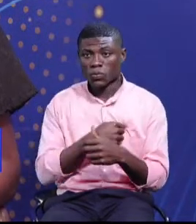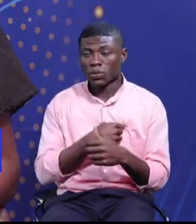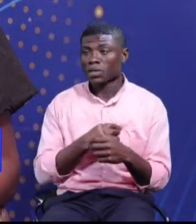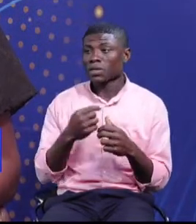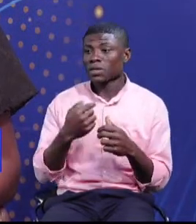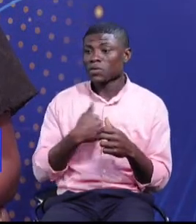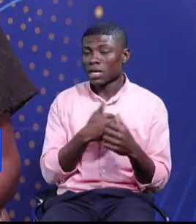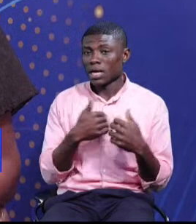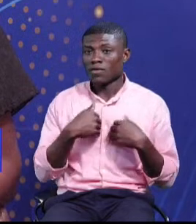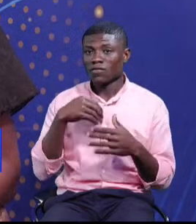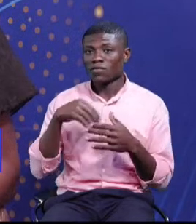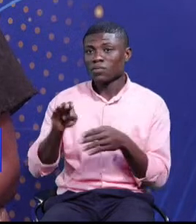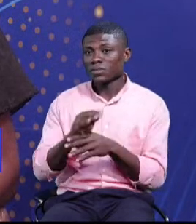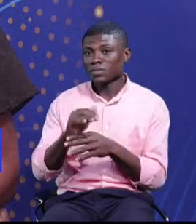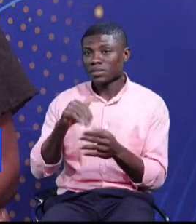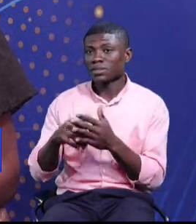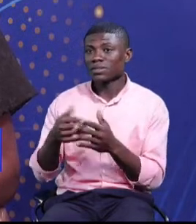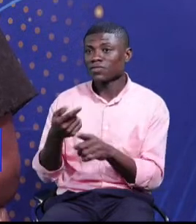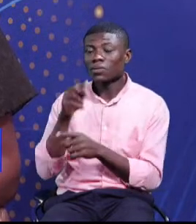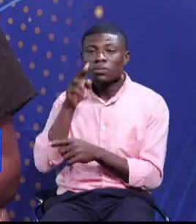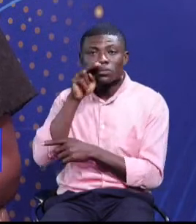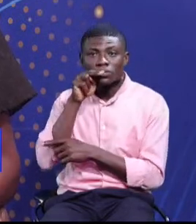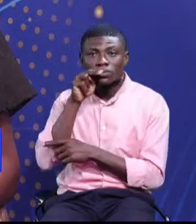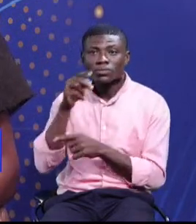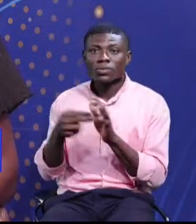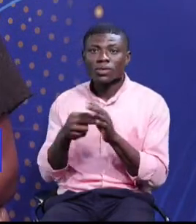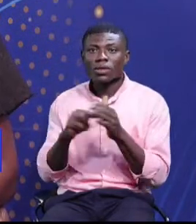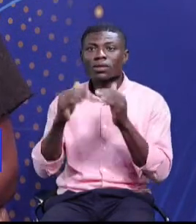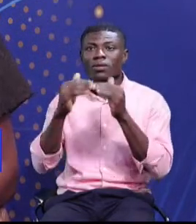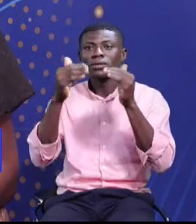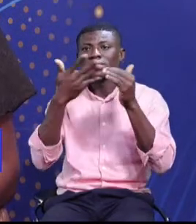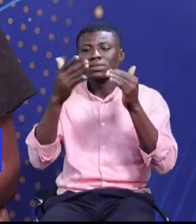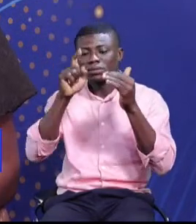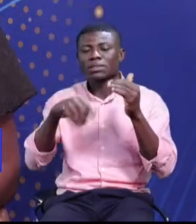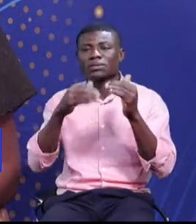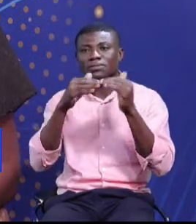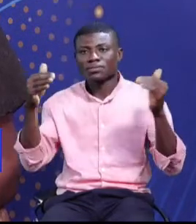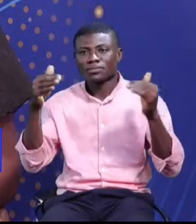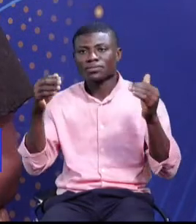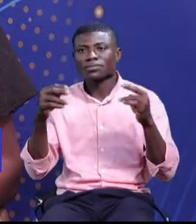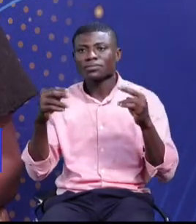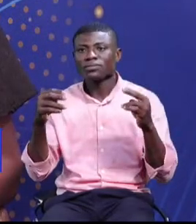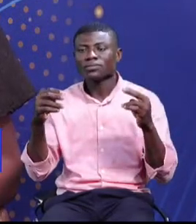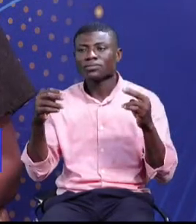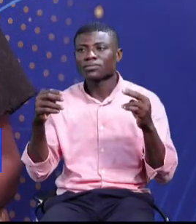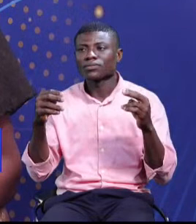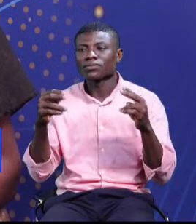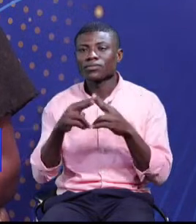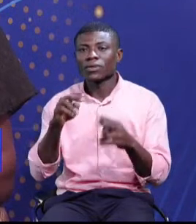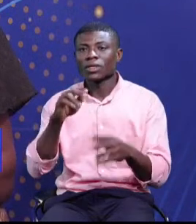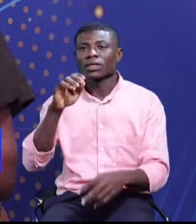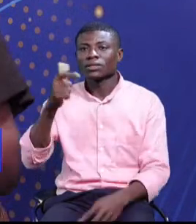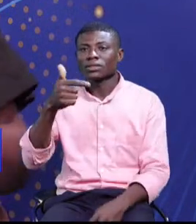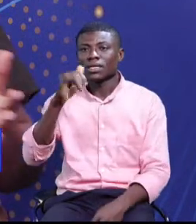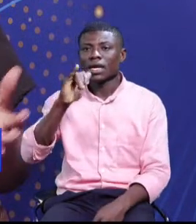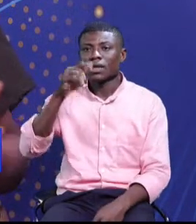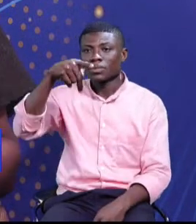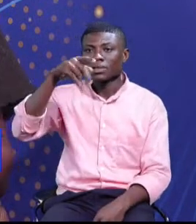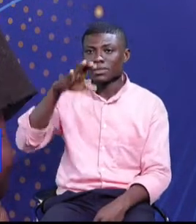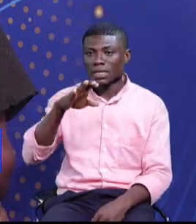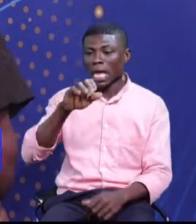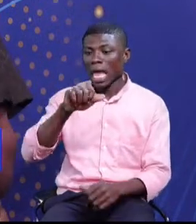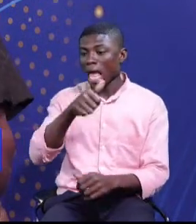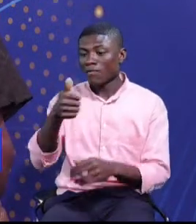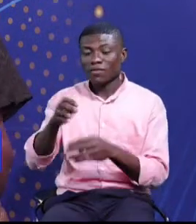personally face with businesses, let's say, coming from Nigeria, is the equity requirement. So with GIPC, so any company that